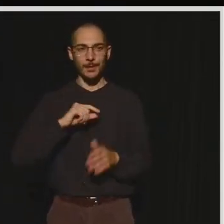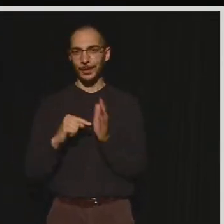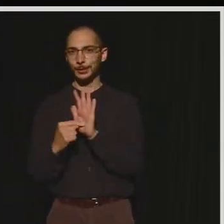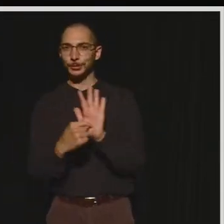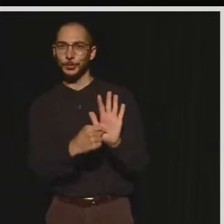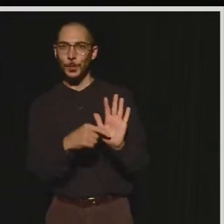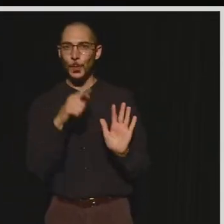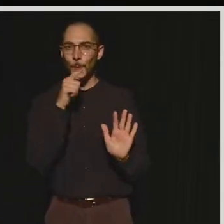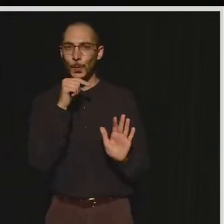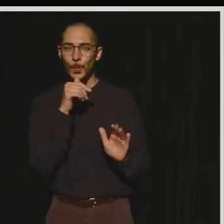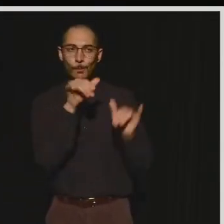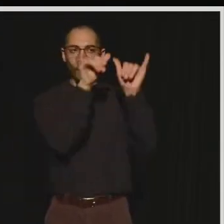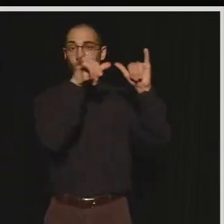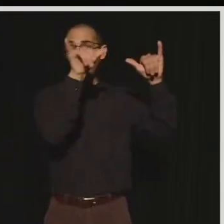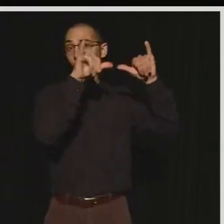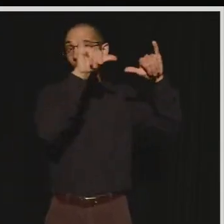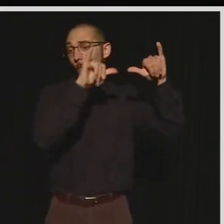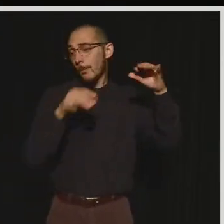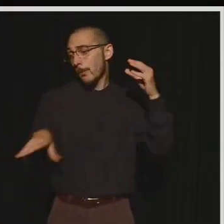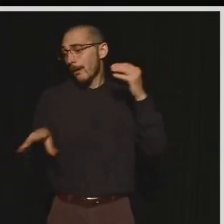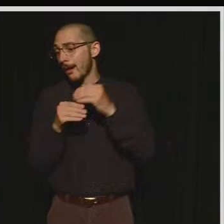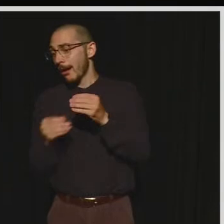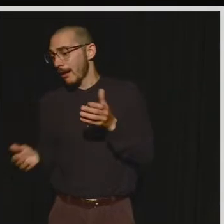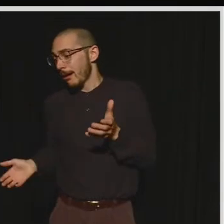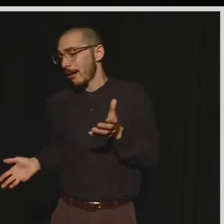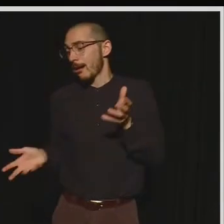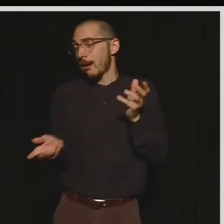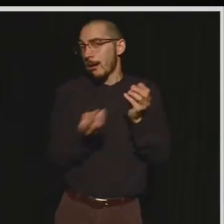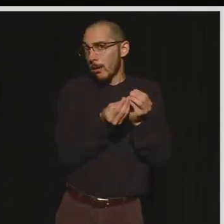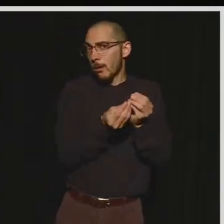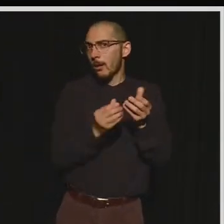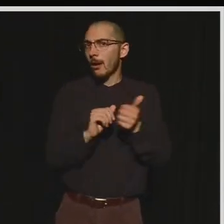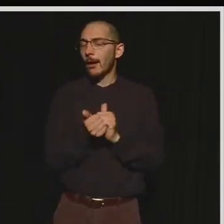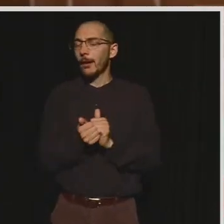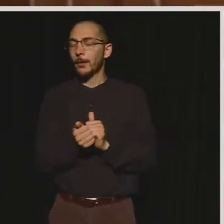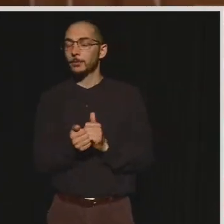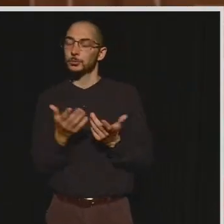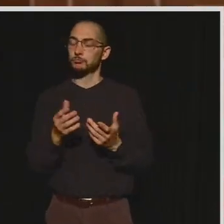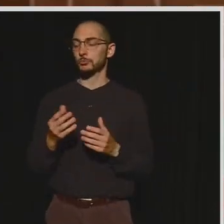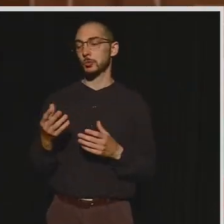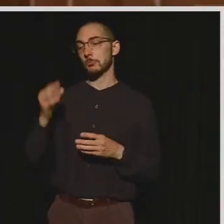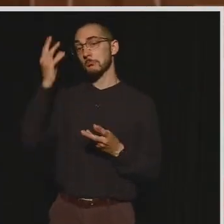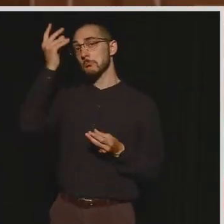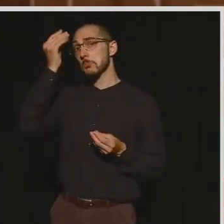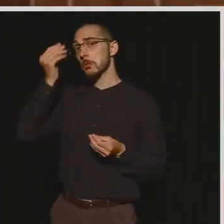What have you been hearing, and have your own feelings on this topic evolved over the years?